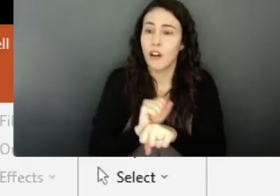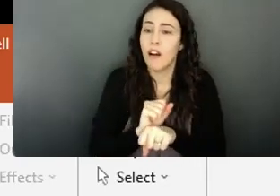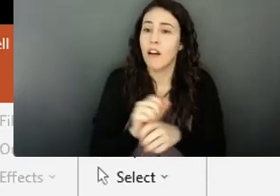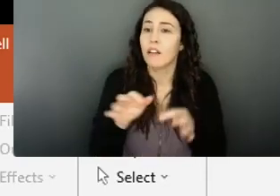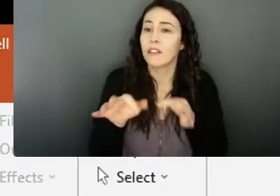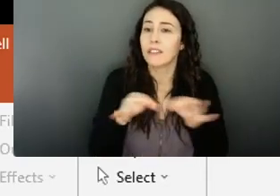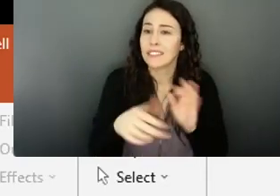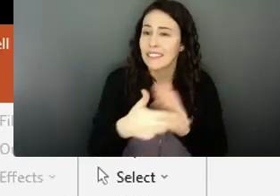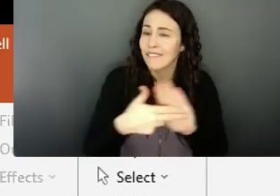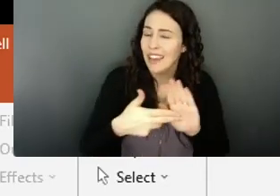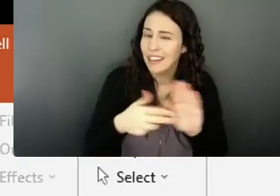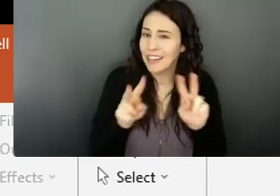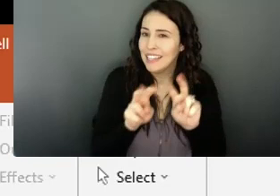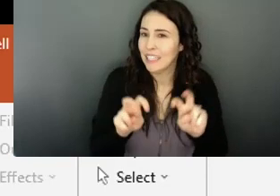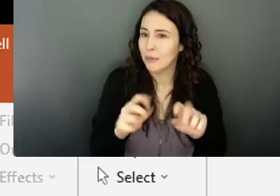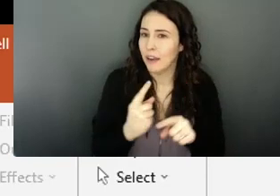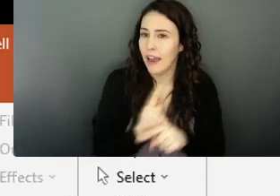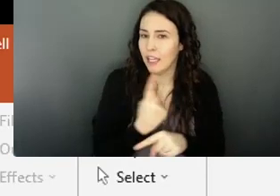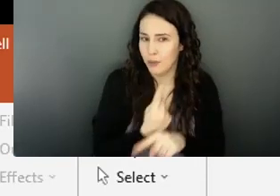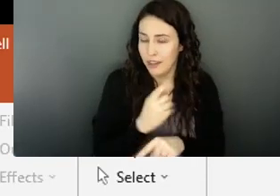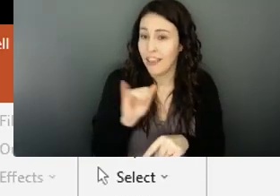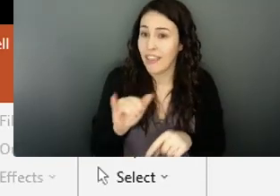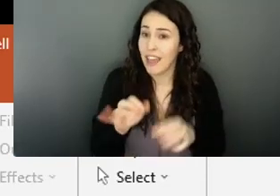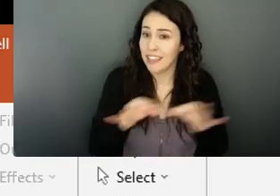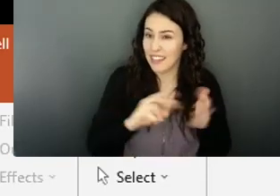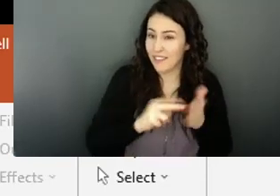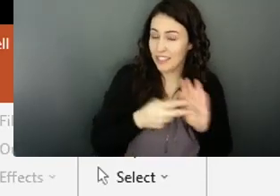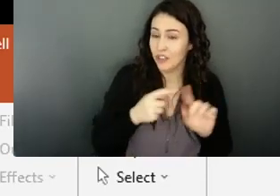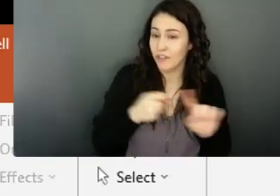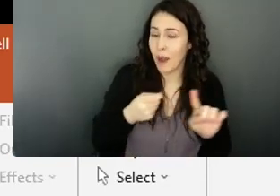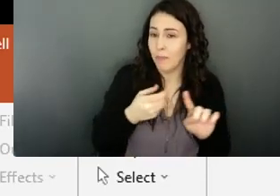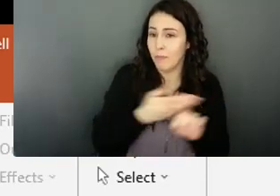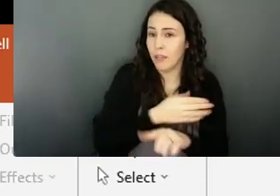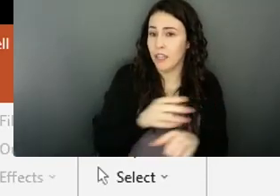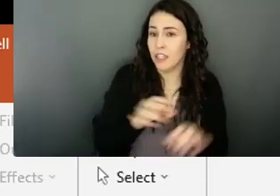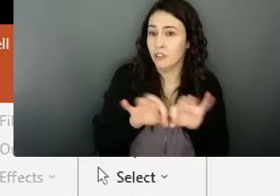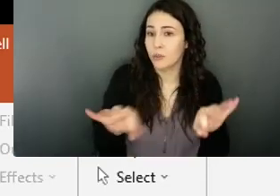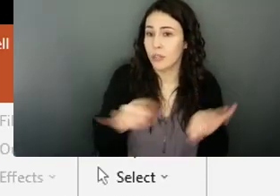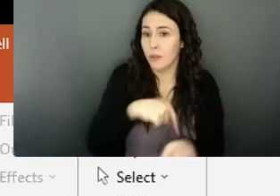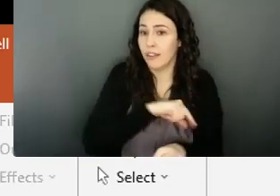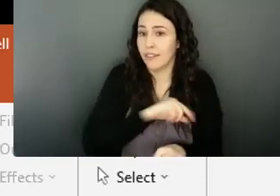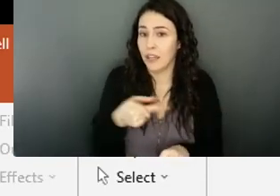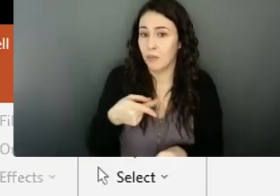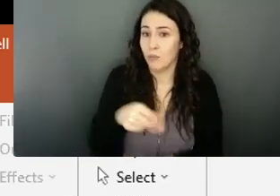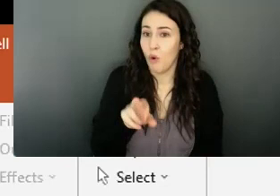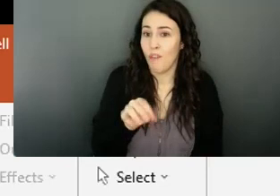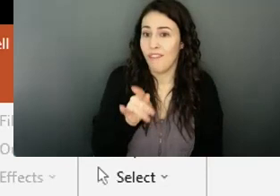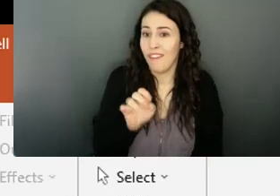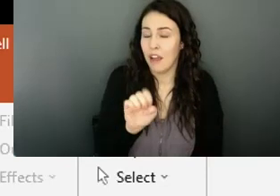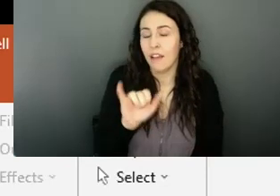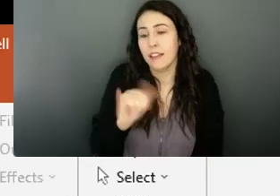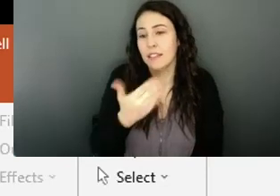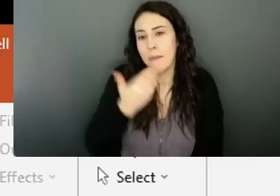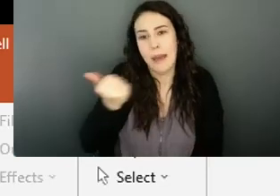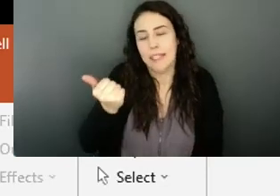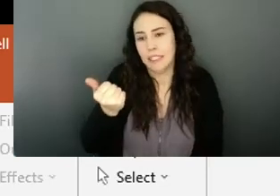accurately. And the definition I just gave you from the degree qualifications profile is among the very best that exist, in my